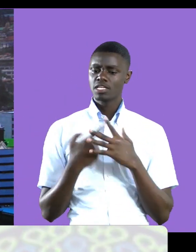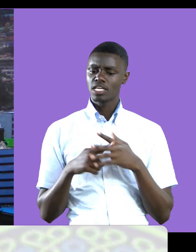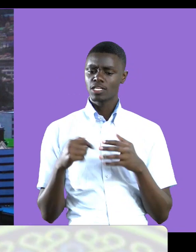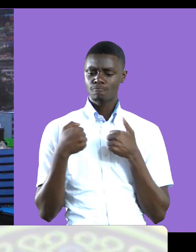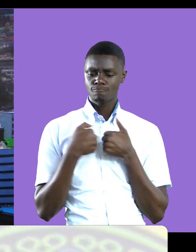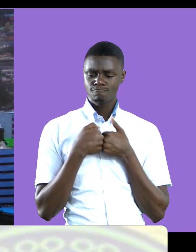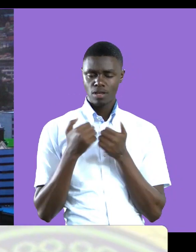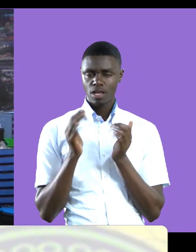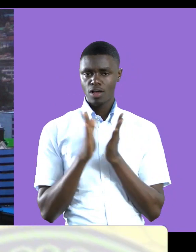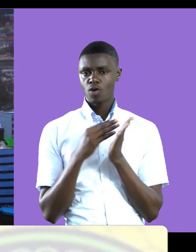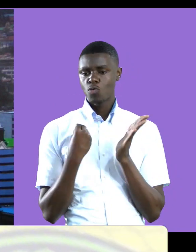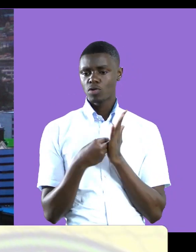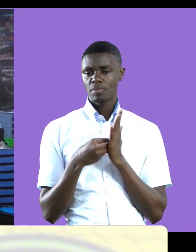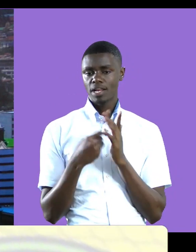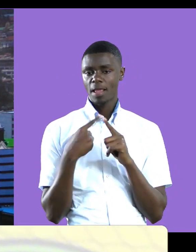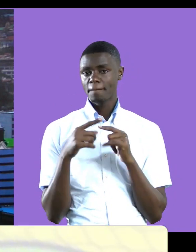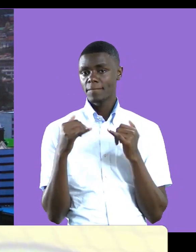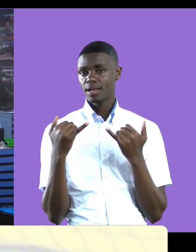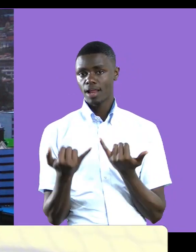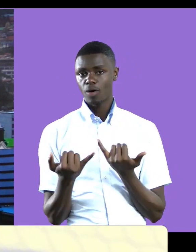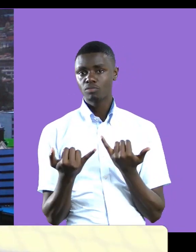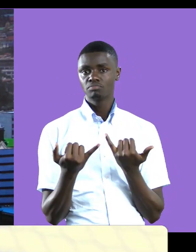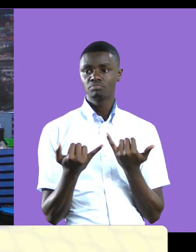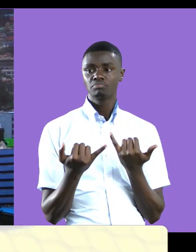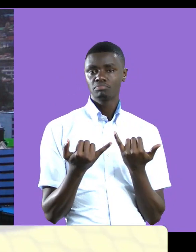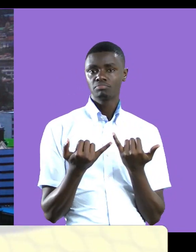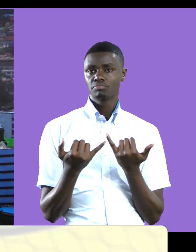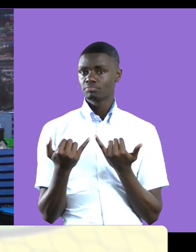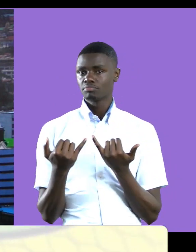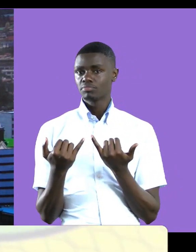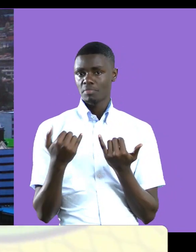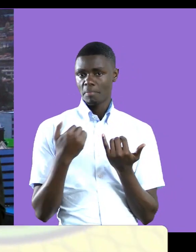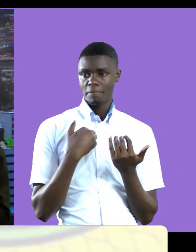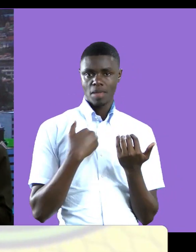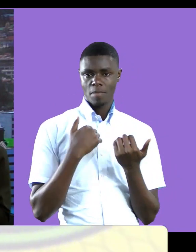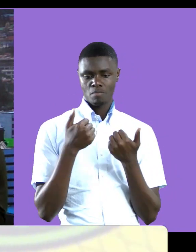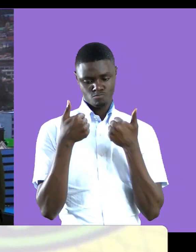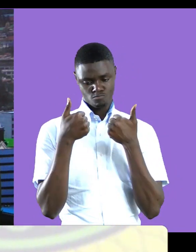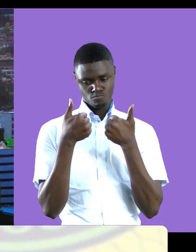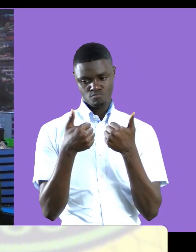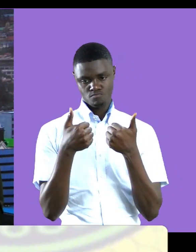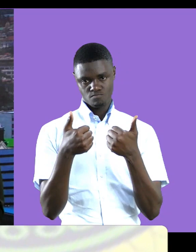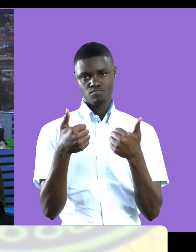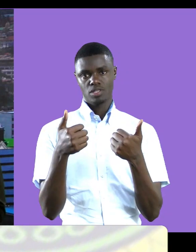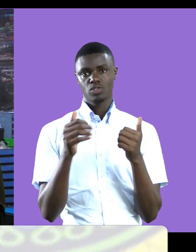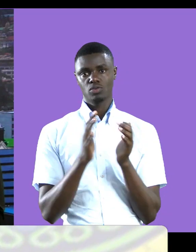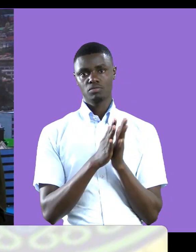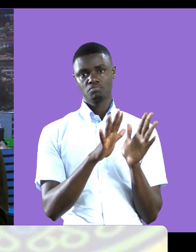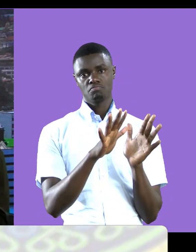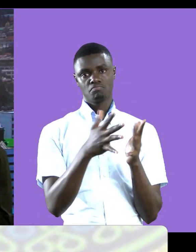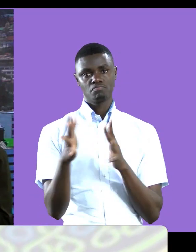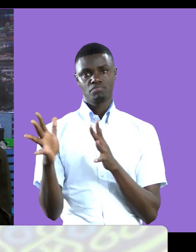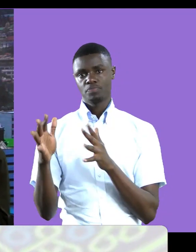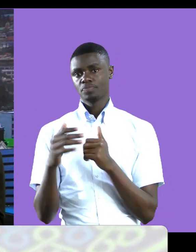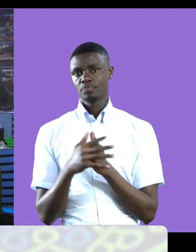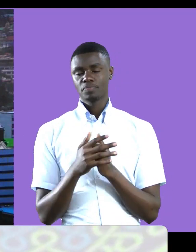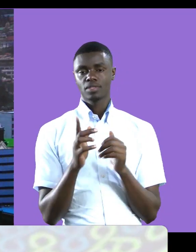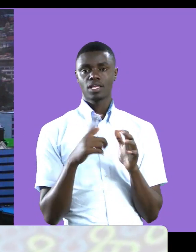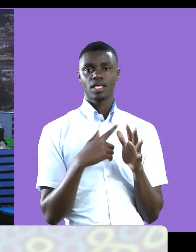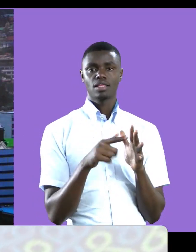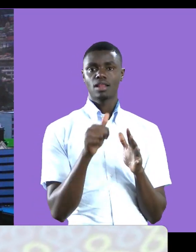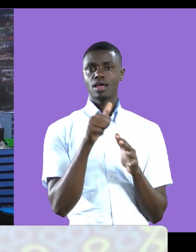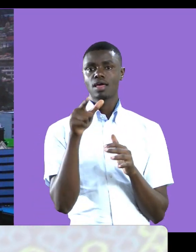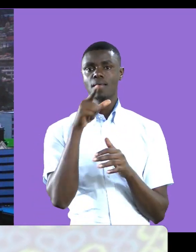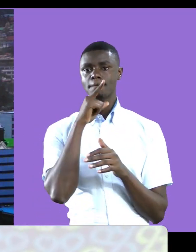with finances, but now, in one way or another, I am stable. Kabisa. So, big shout out to you. Alafu, hey, kuna msemi